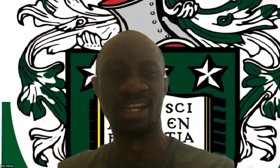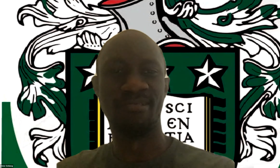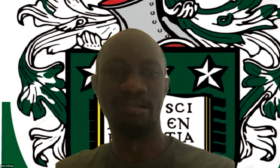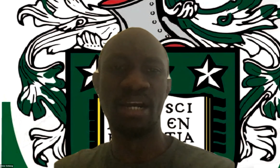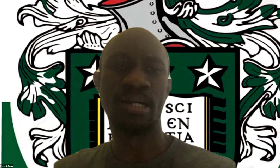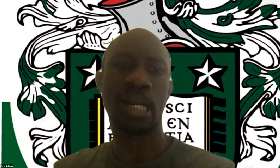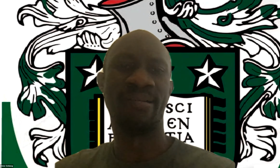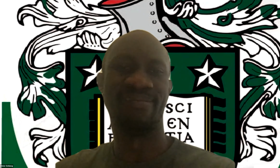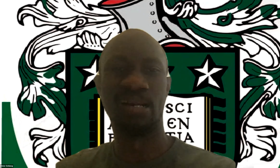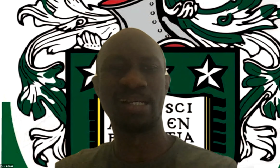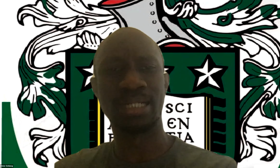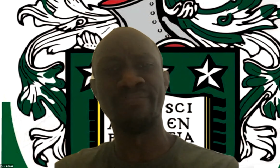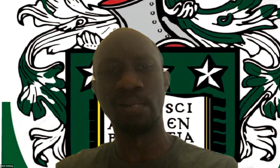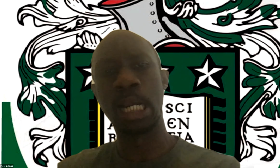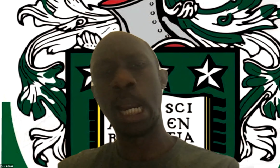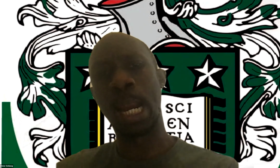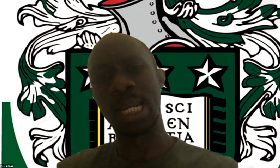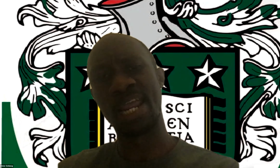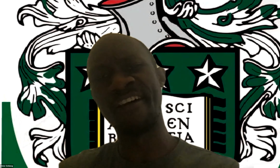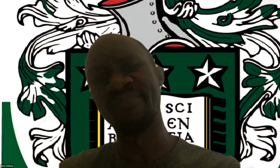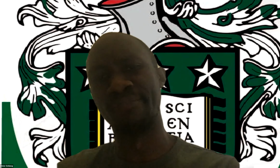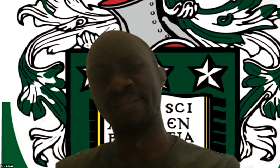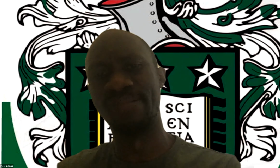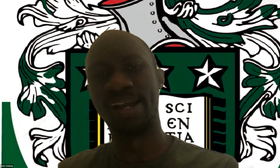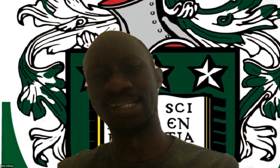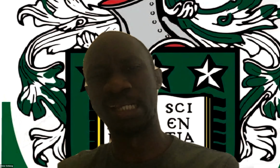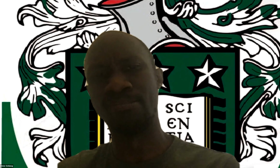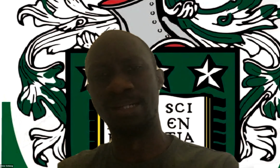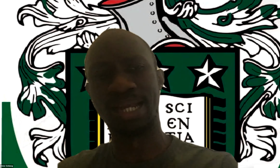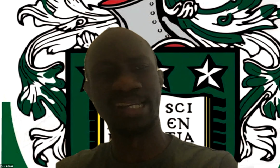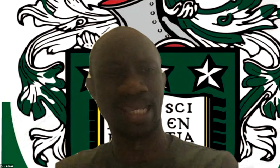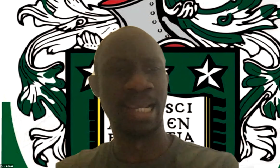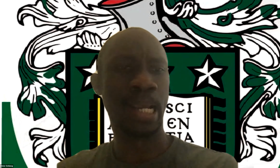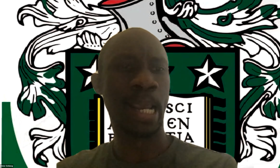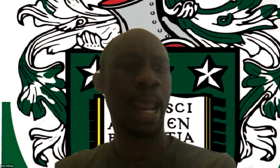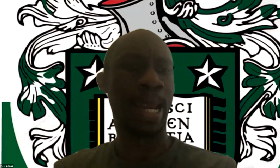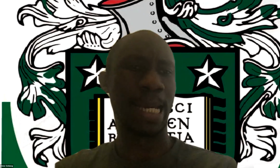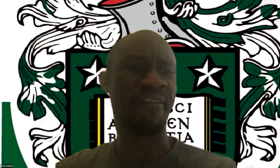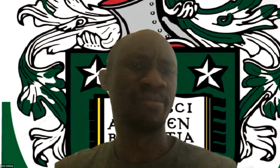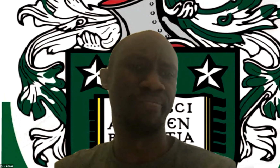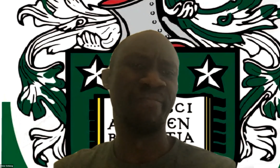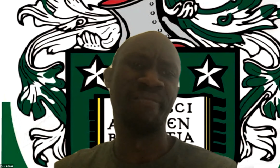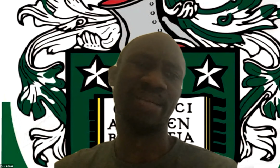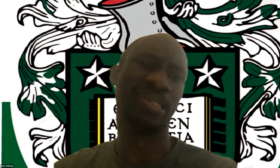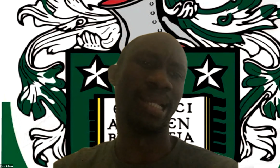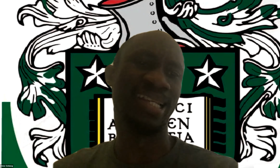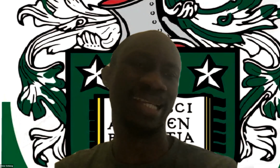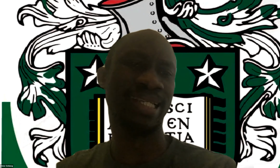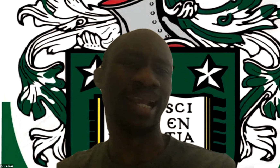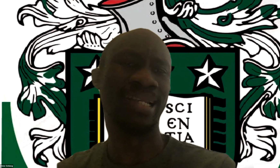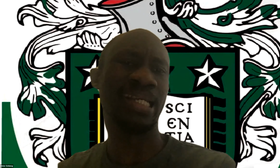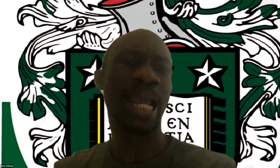to seek work. For example, they have to pay for accessible taxi, they have to pay for